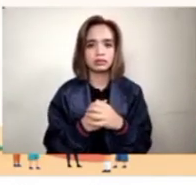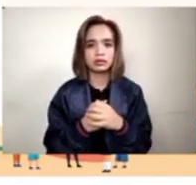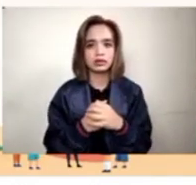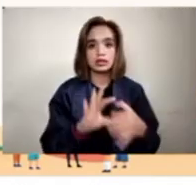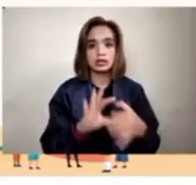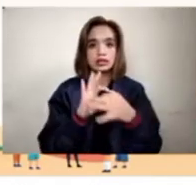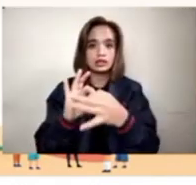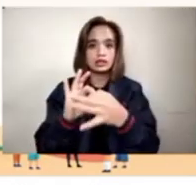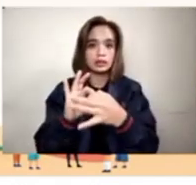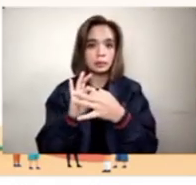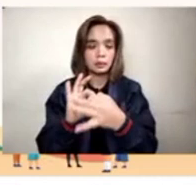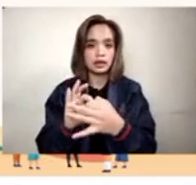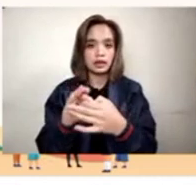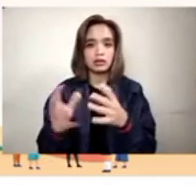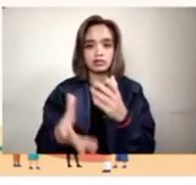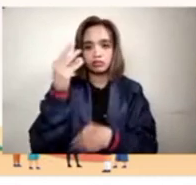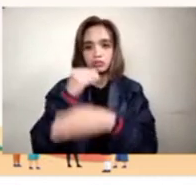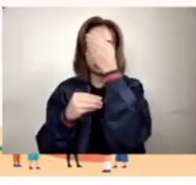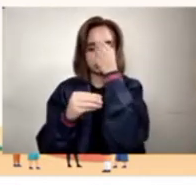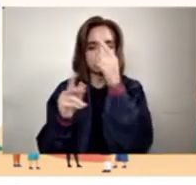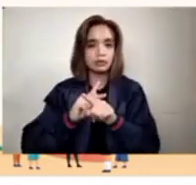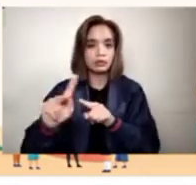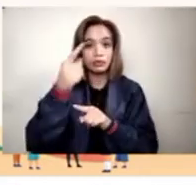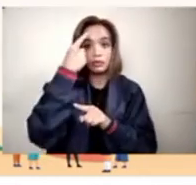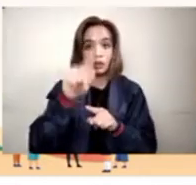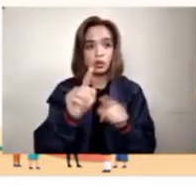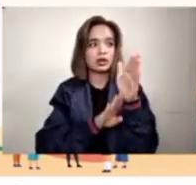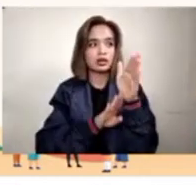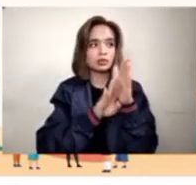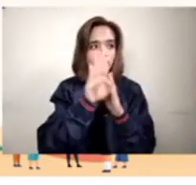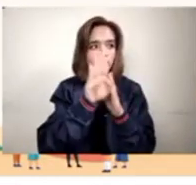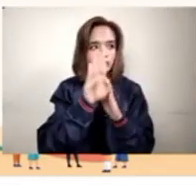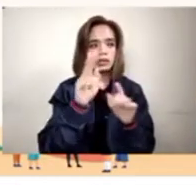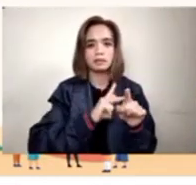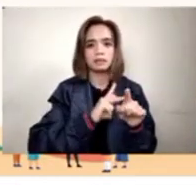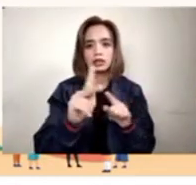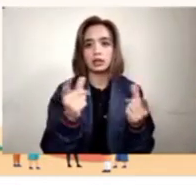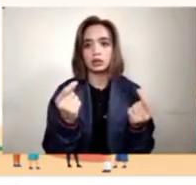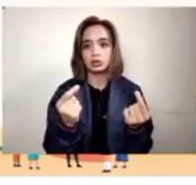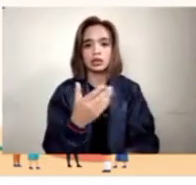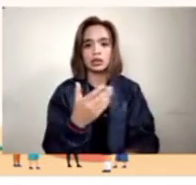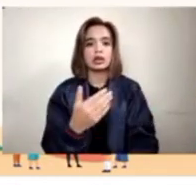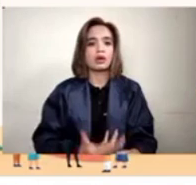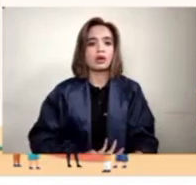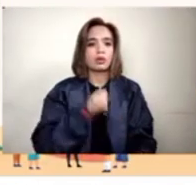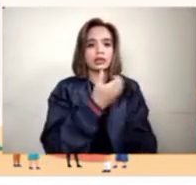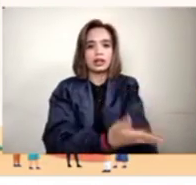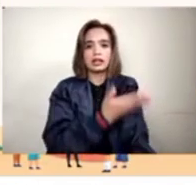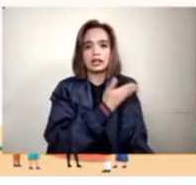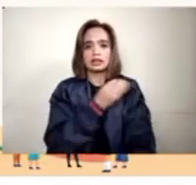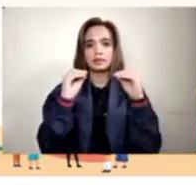practice. Engage teachers to embrace ongoing professional learning for their professional development